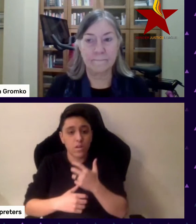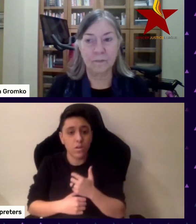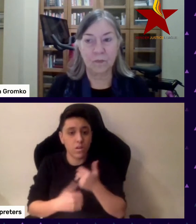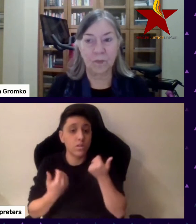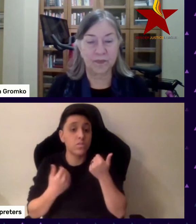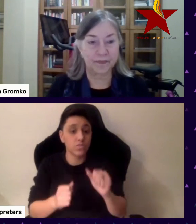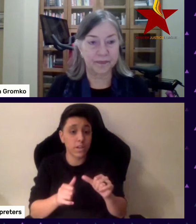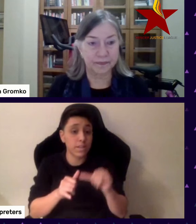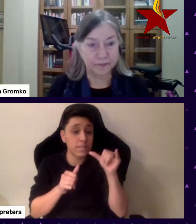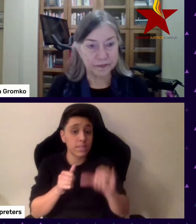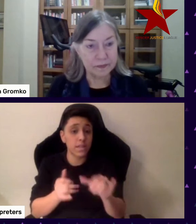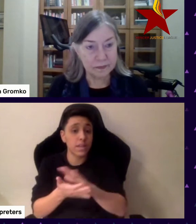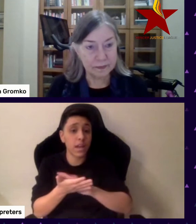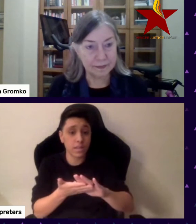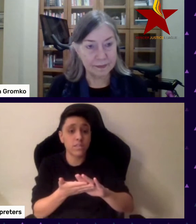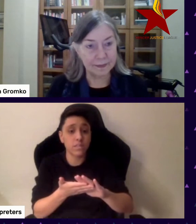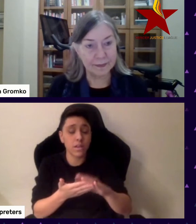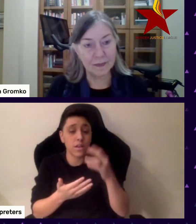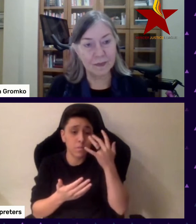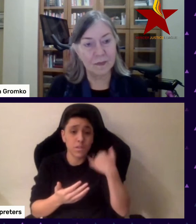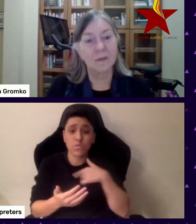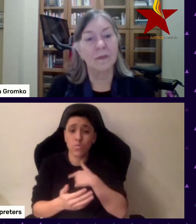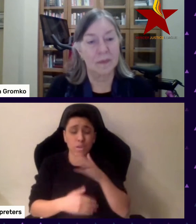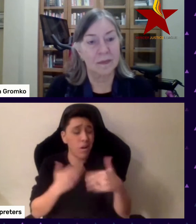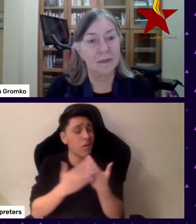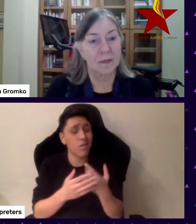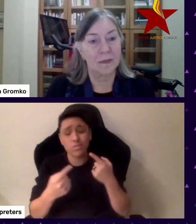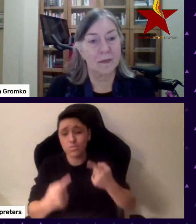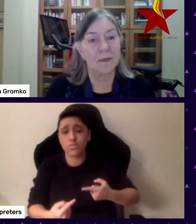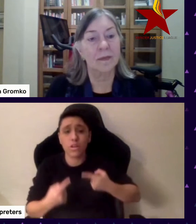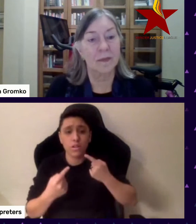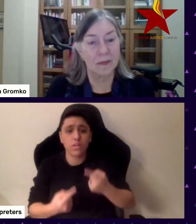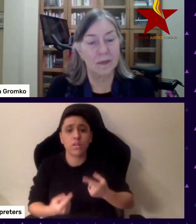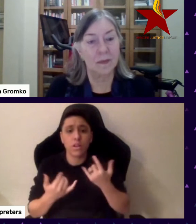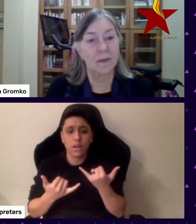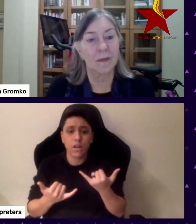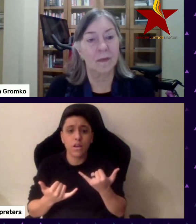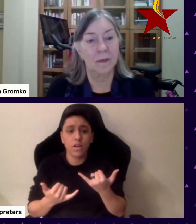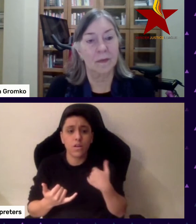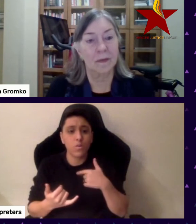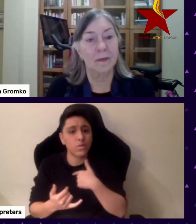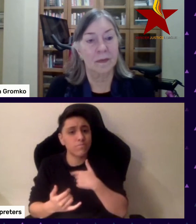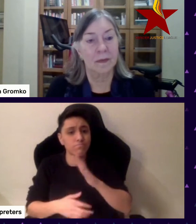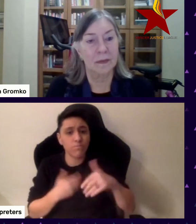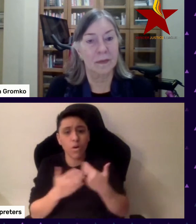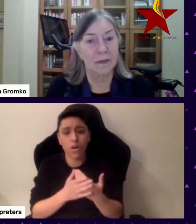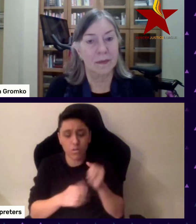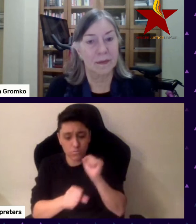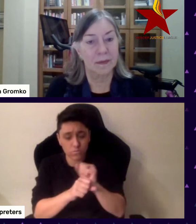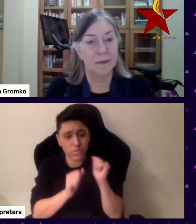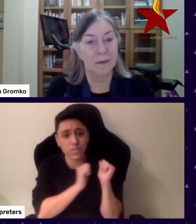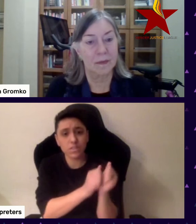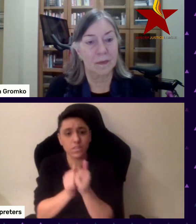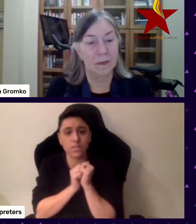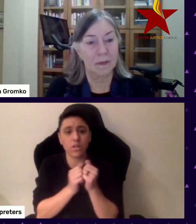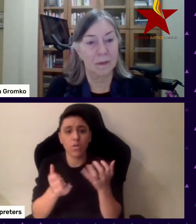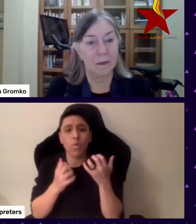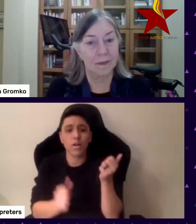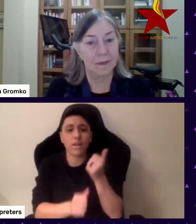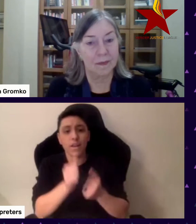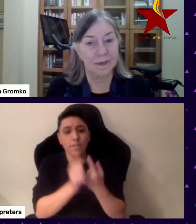possible, because we're all struggling right now. We're all going through something and we're all in this together, and we're just here to keep everybody safe, healthy, and